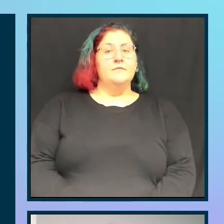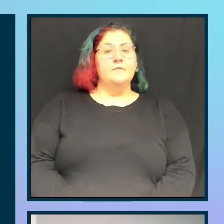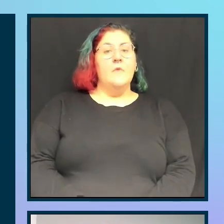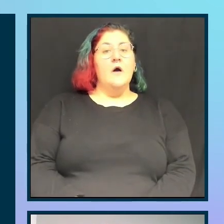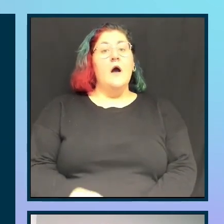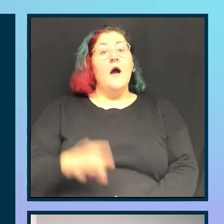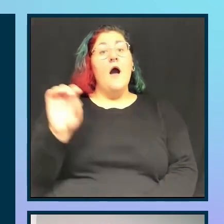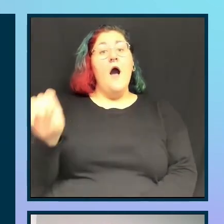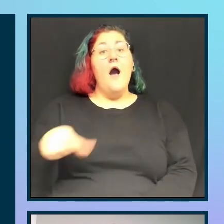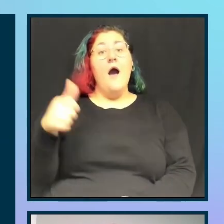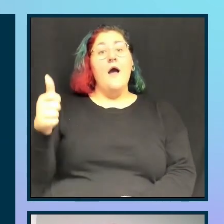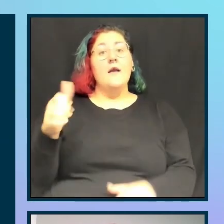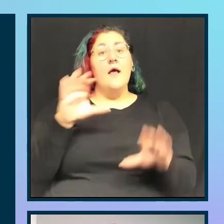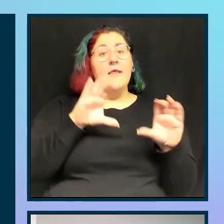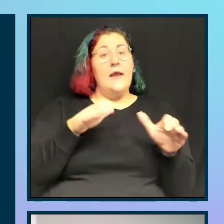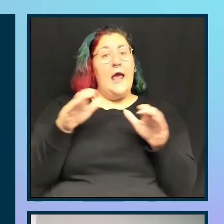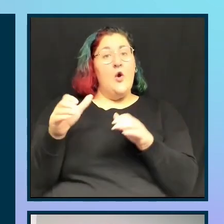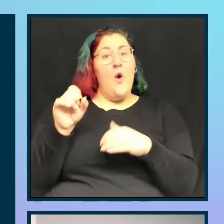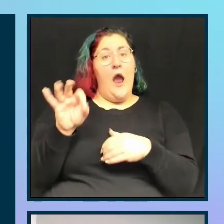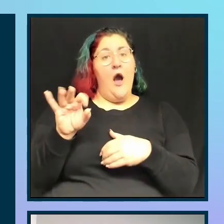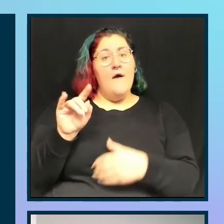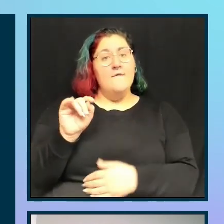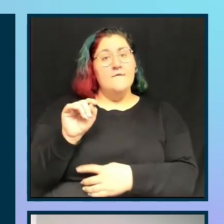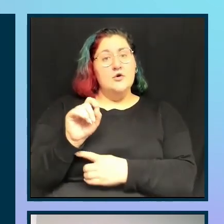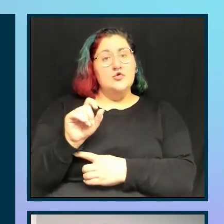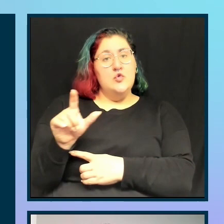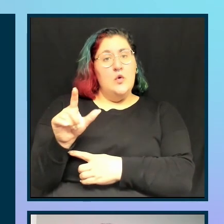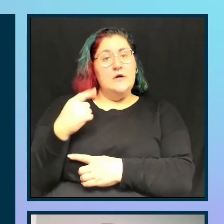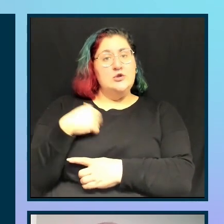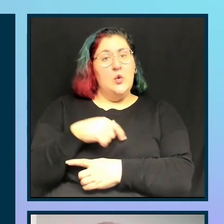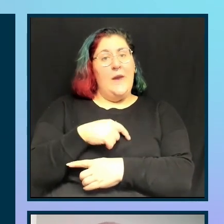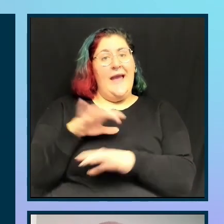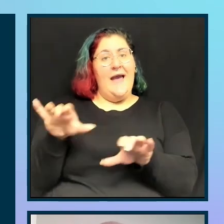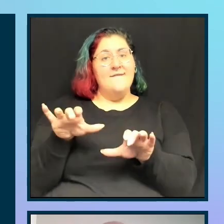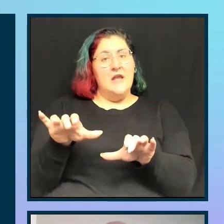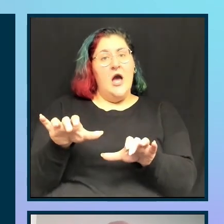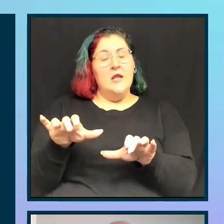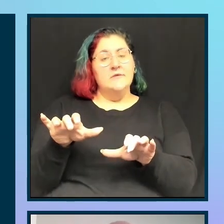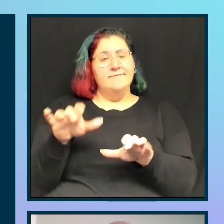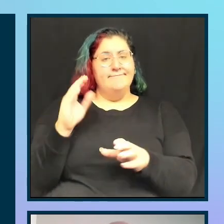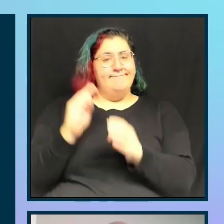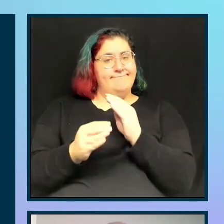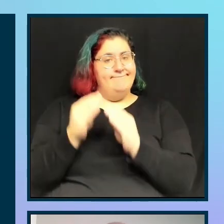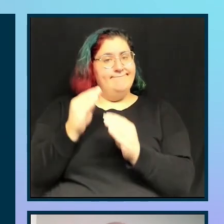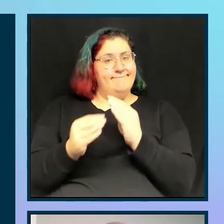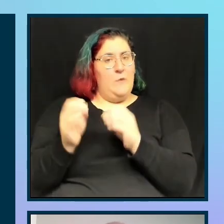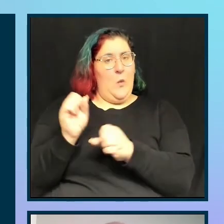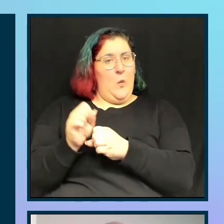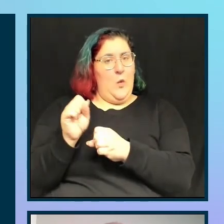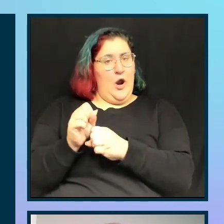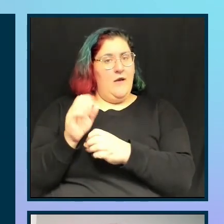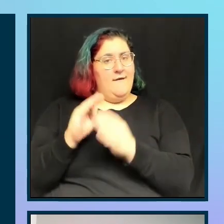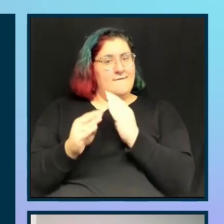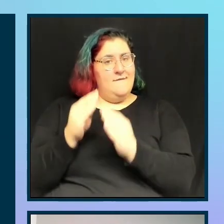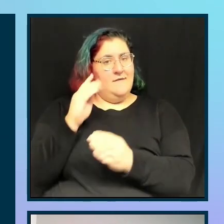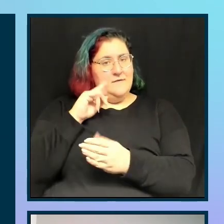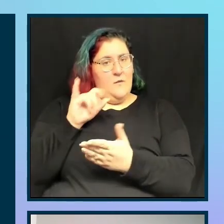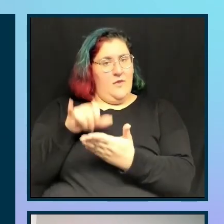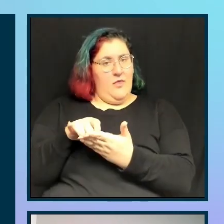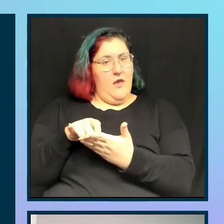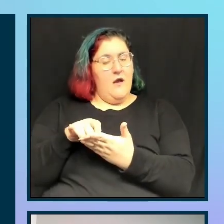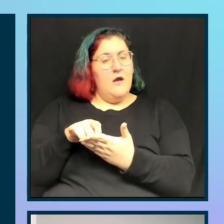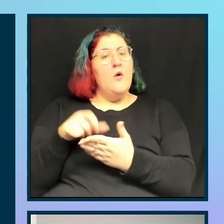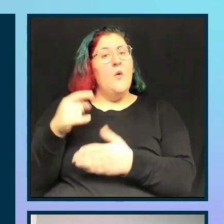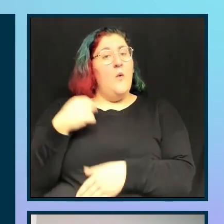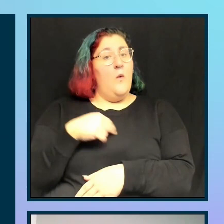Another category of tools that we have done remediation work for in workflows where we have gone